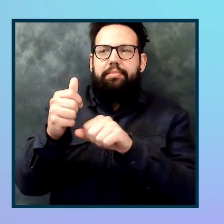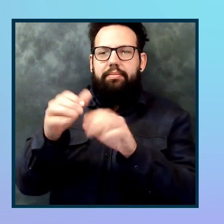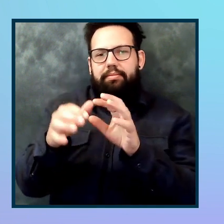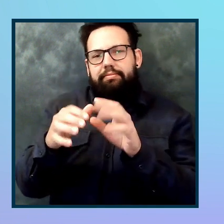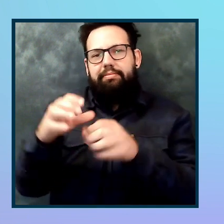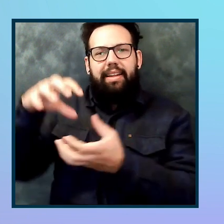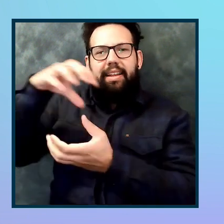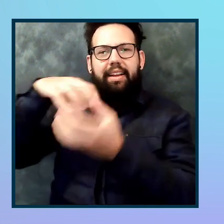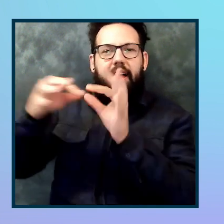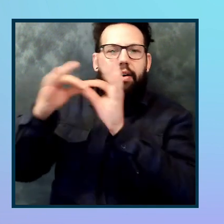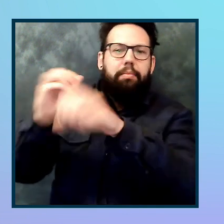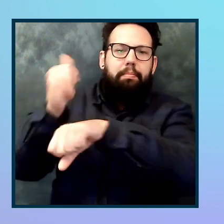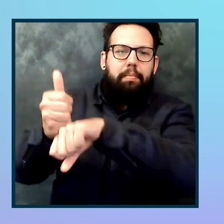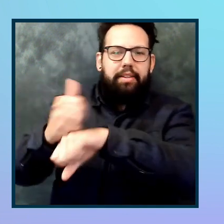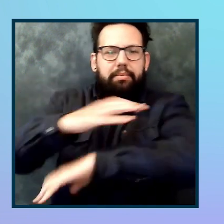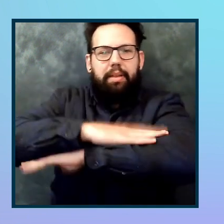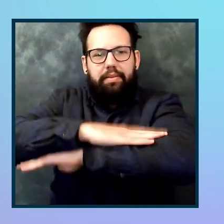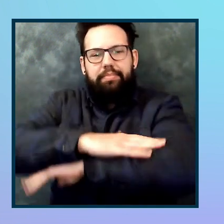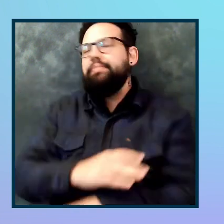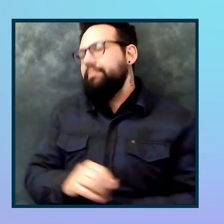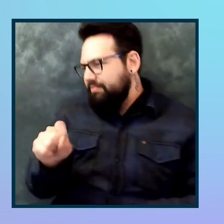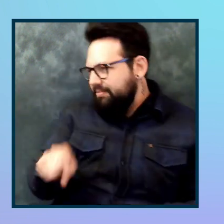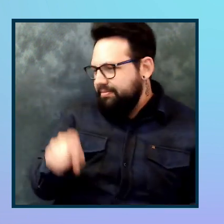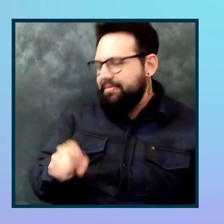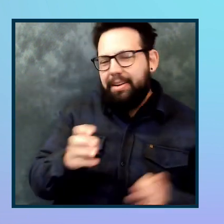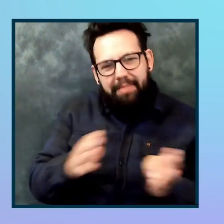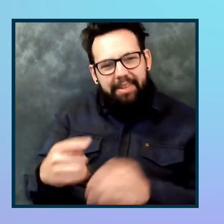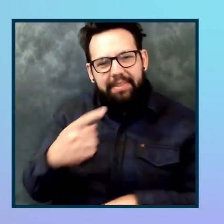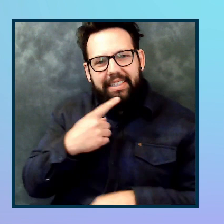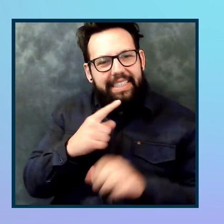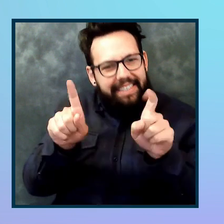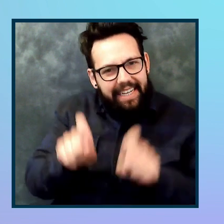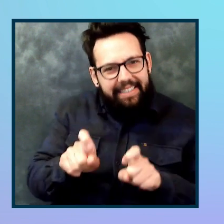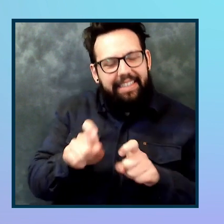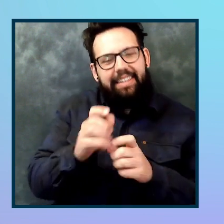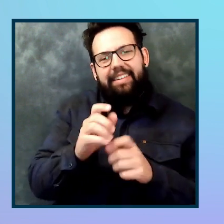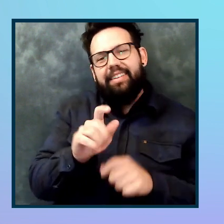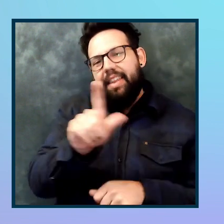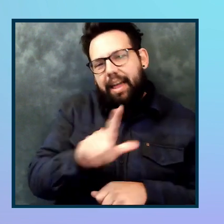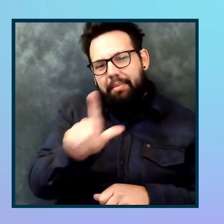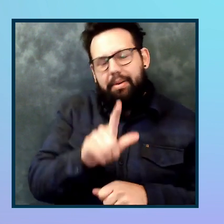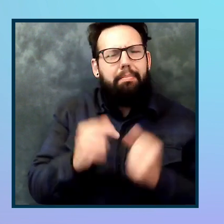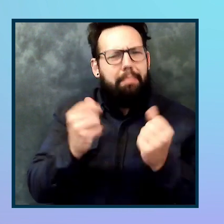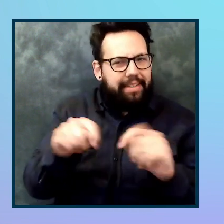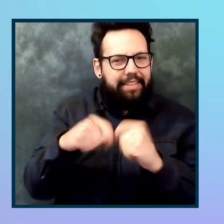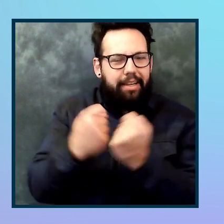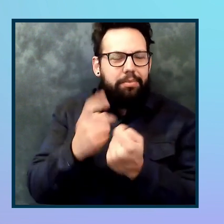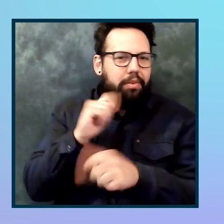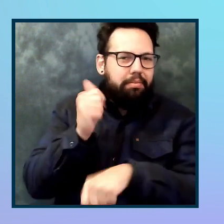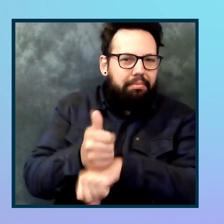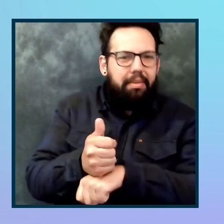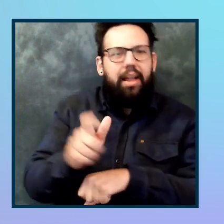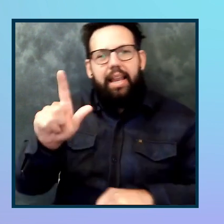was gonna say testing the component libraries. I know a lot of teams kind of build component libraries, and then